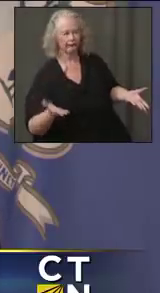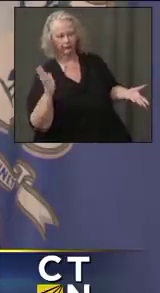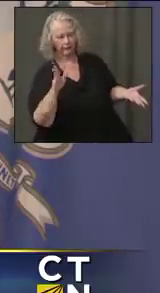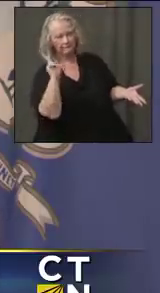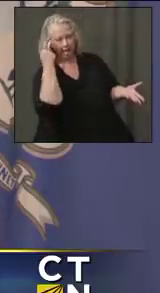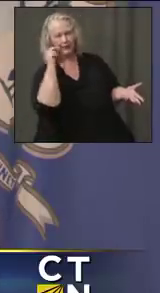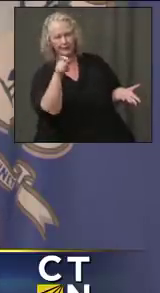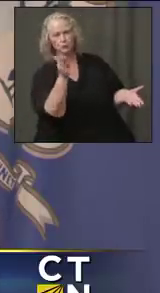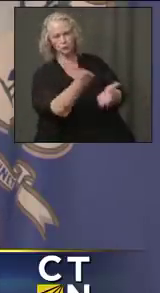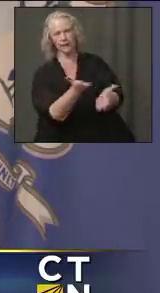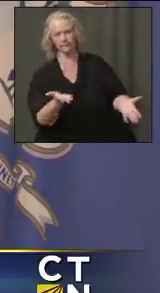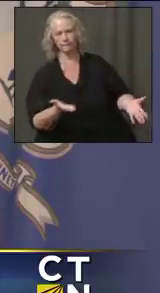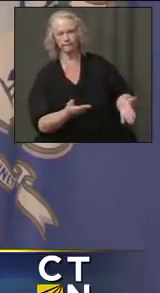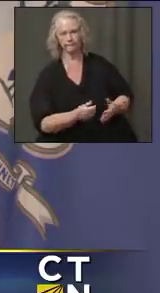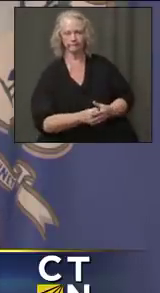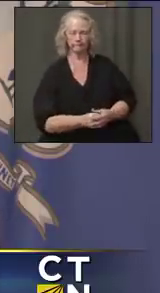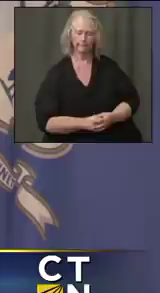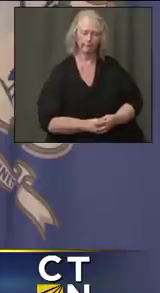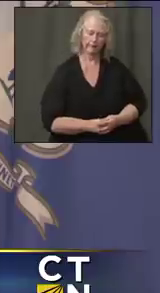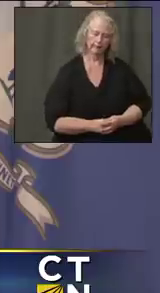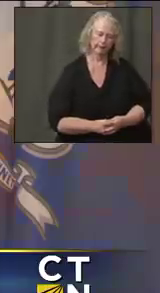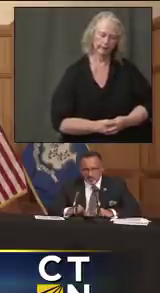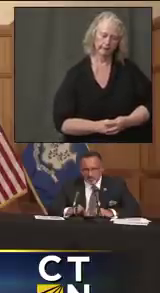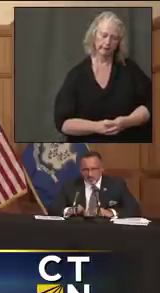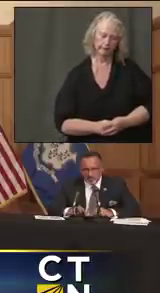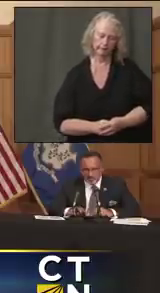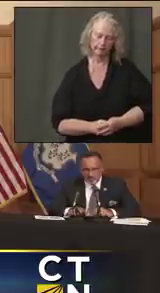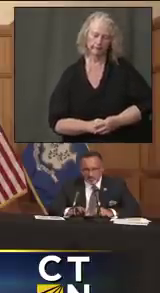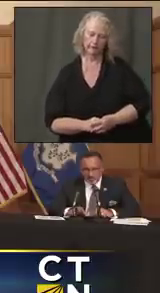it. Thank you.